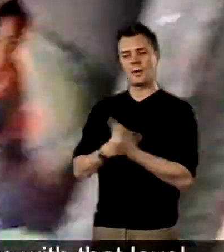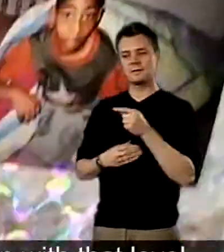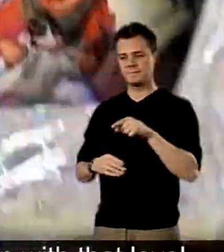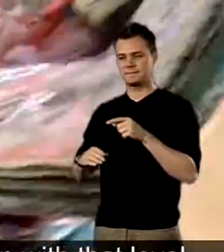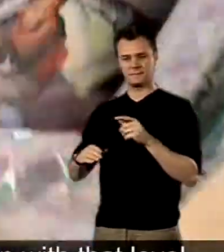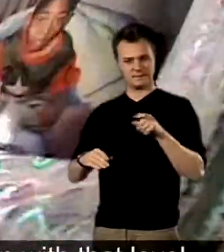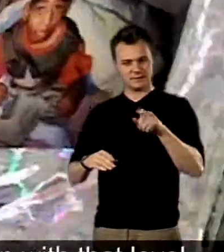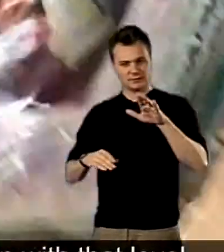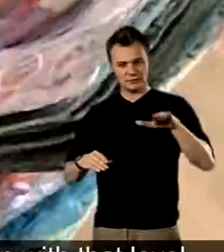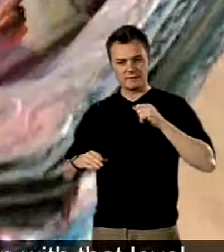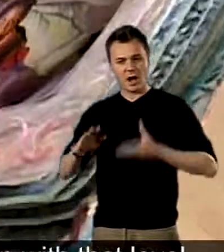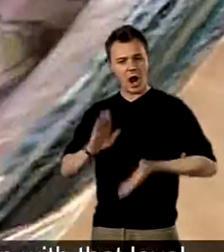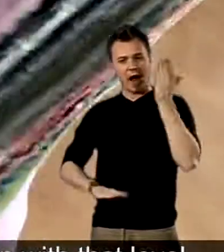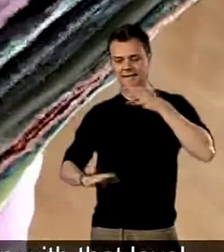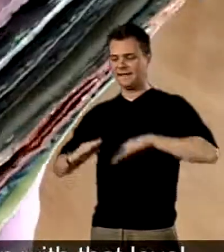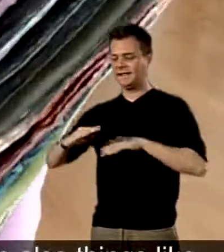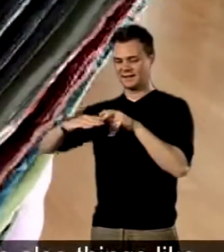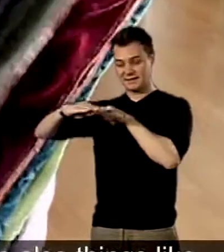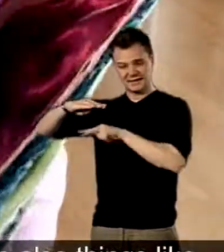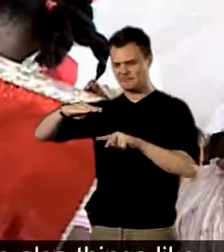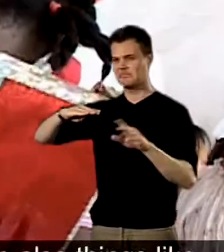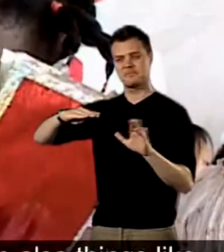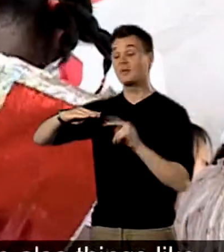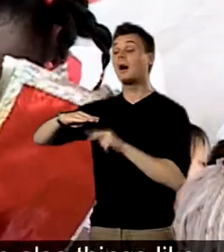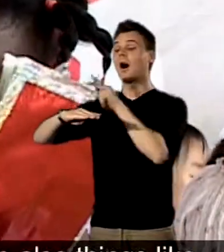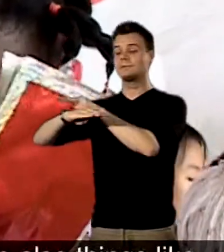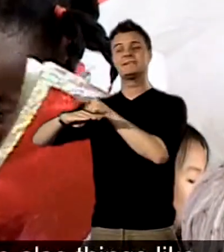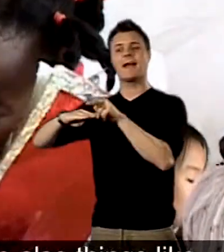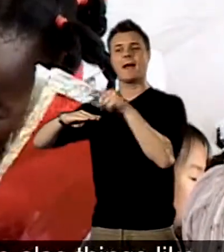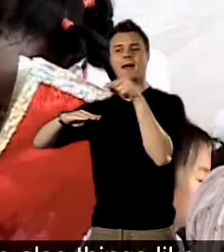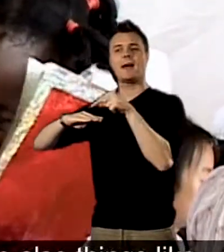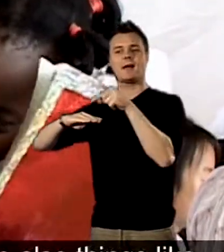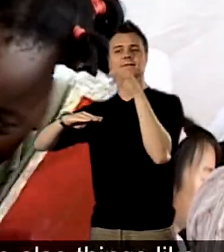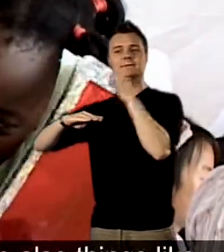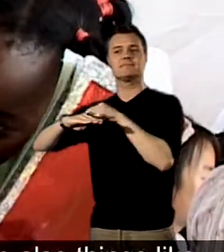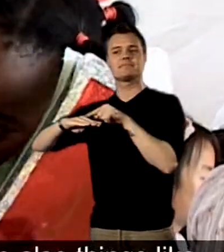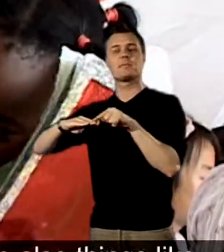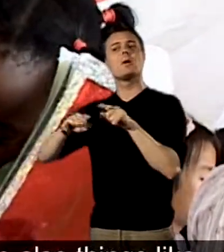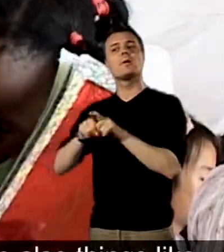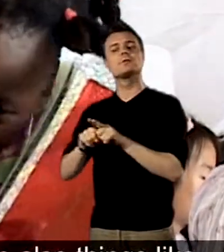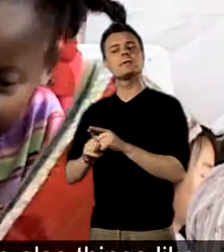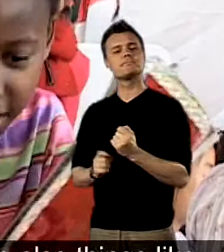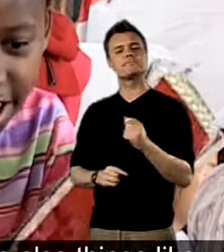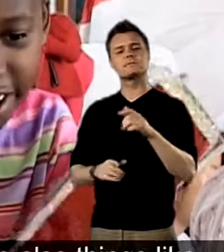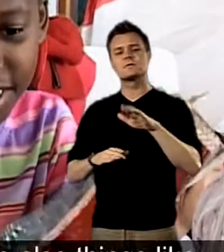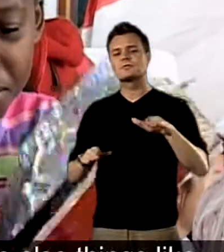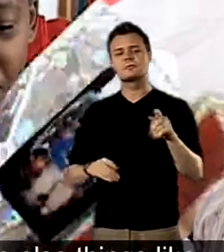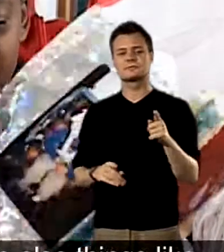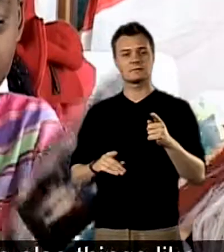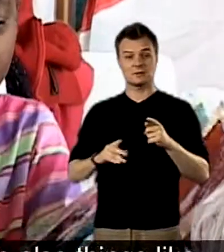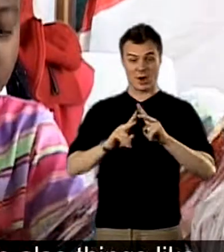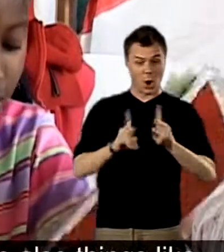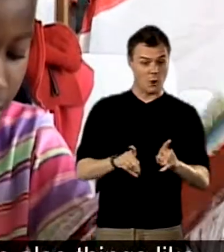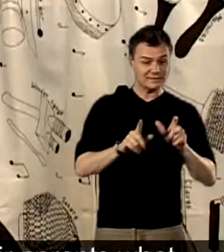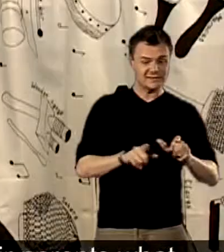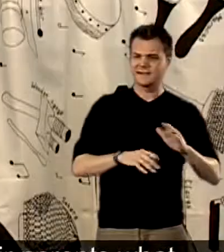that level of need, they are actually accommodated upstairs in the saloon. There are also things like children who have never been away from